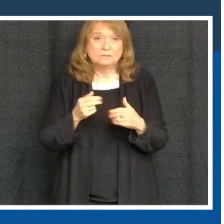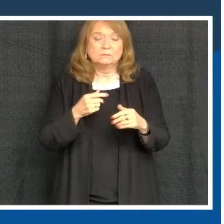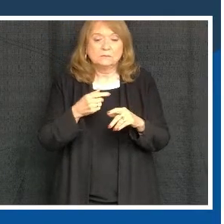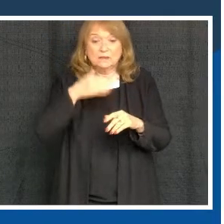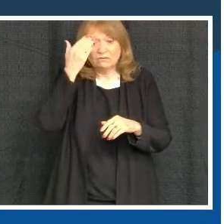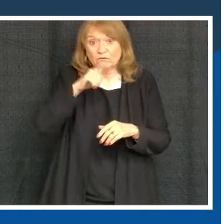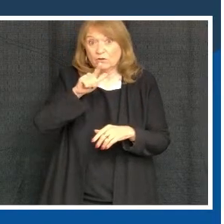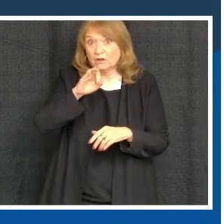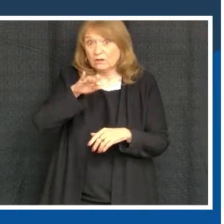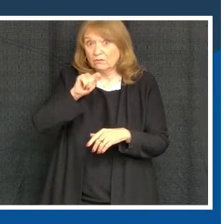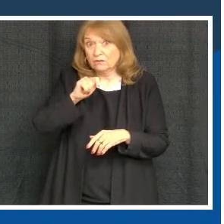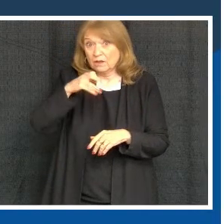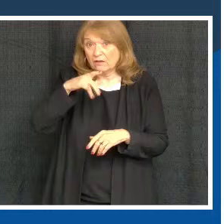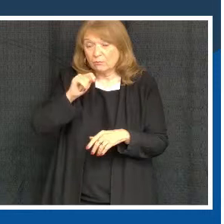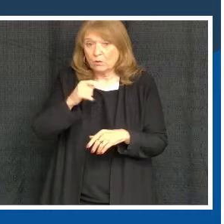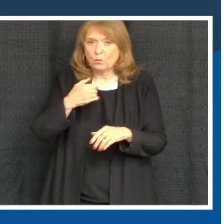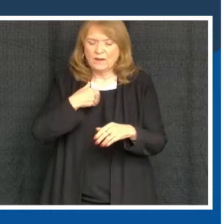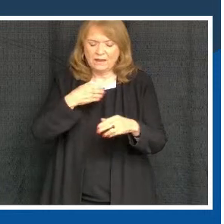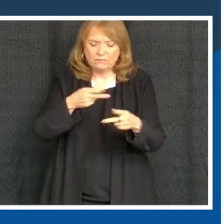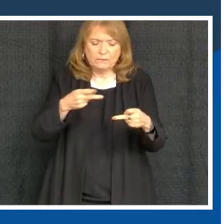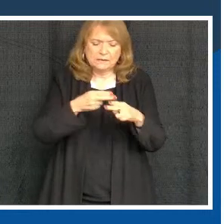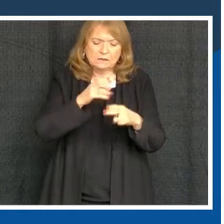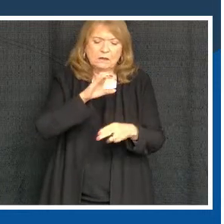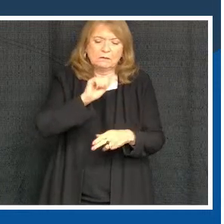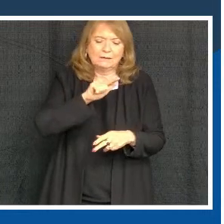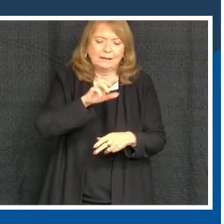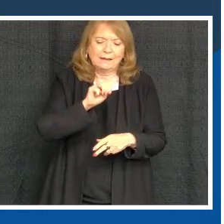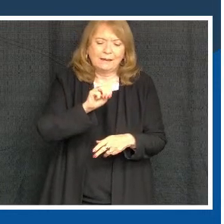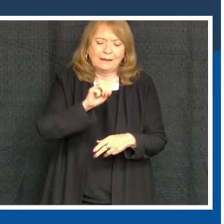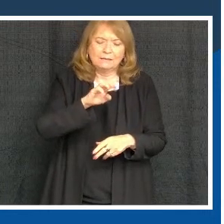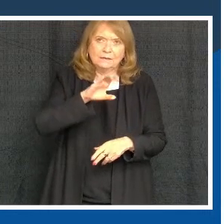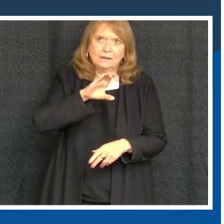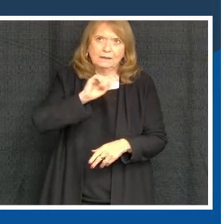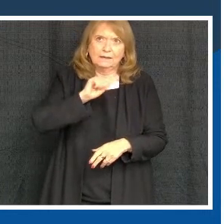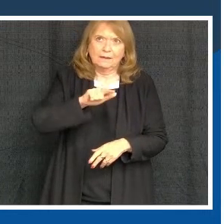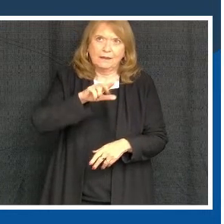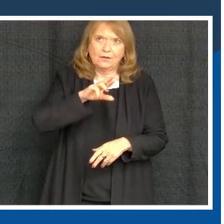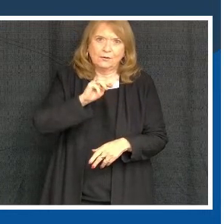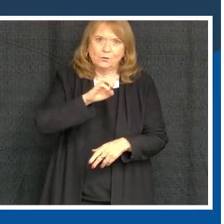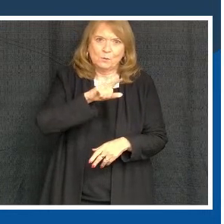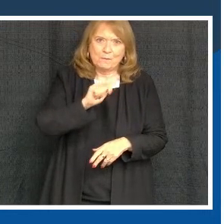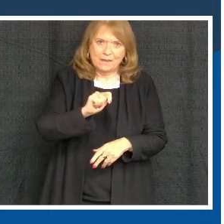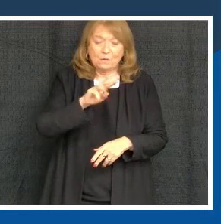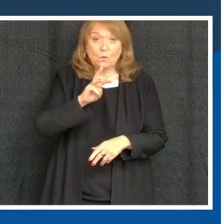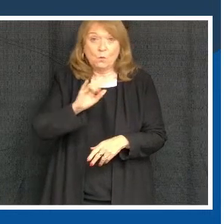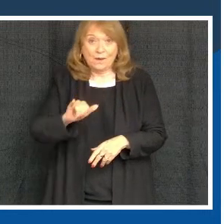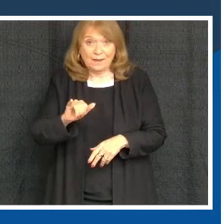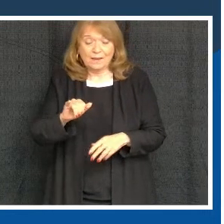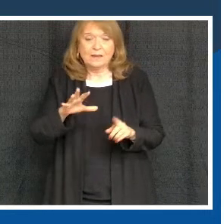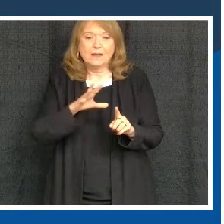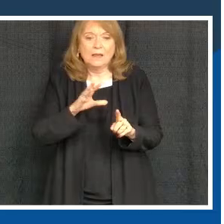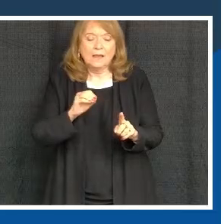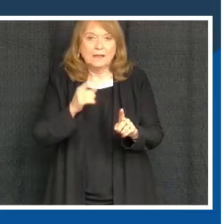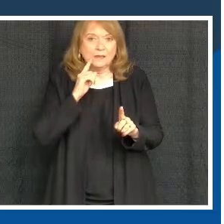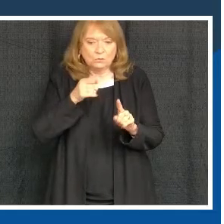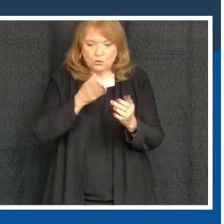Point, you have a road called Calumet Way. We're going to continue Calumet Way paralleling Tiny Town Road for the length of this parcel, and it will connect over to, I